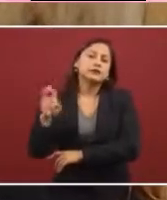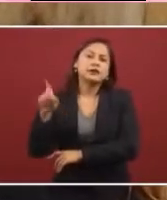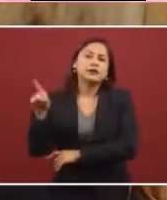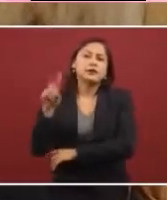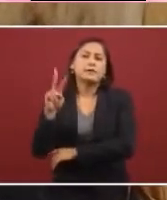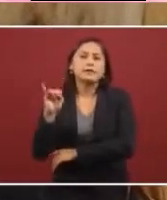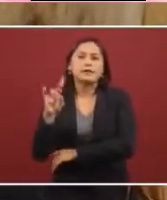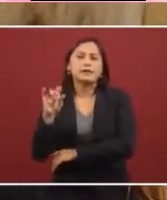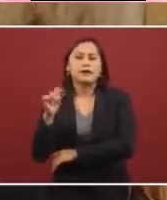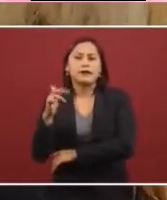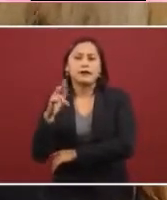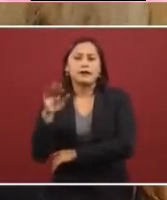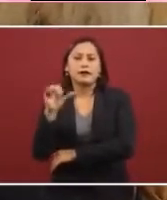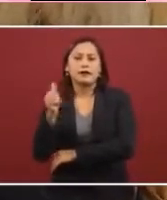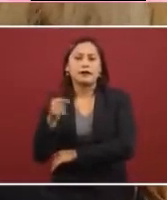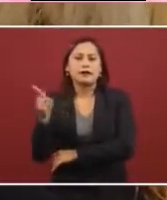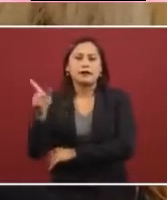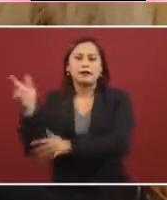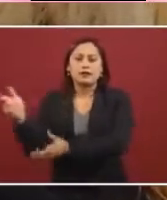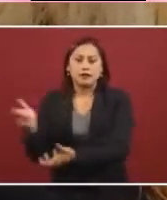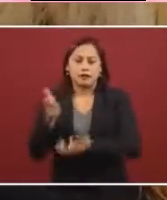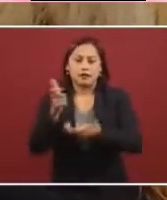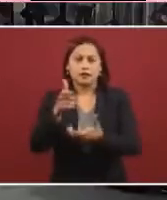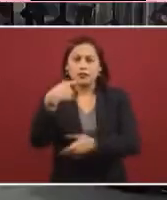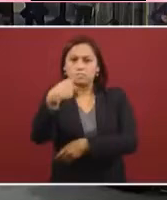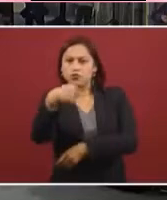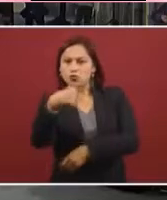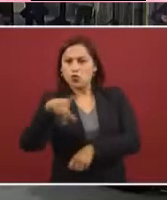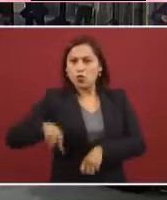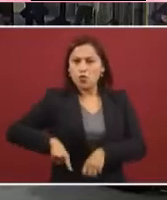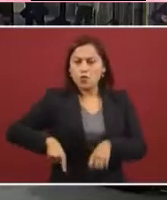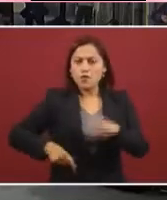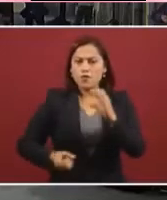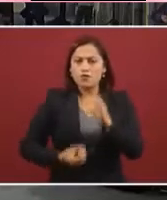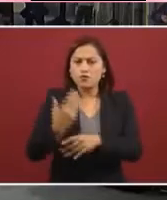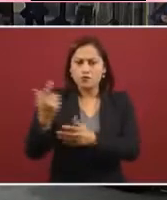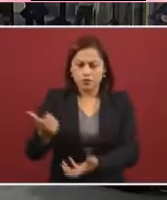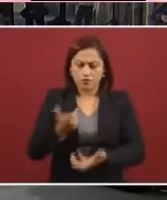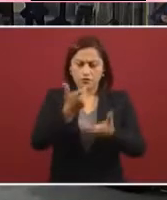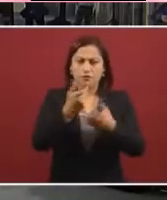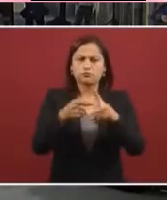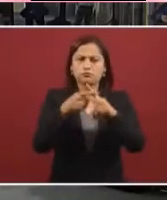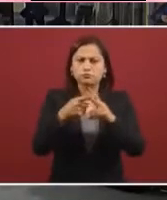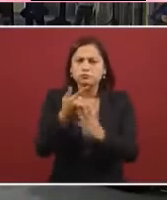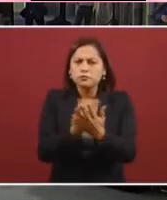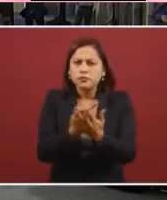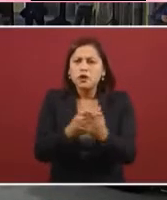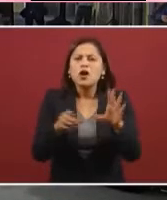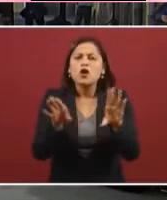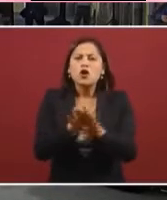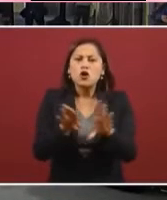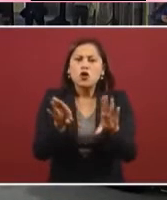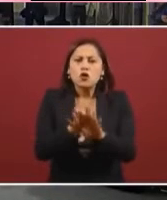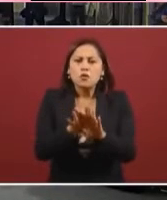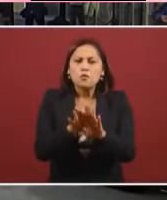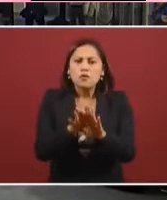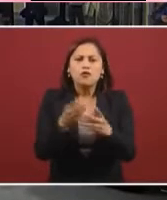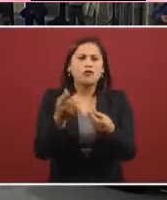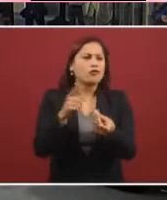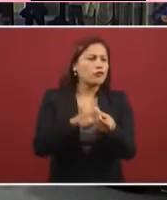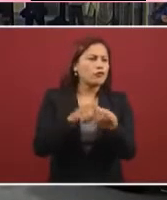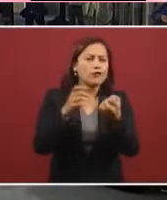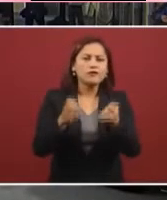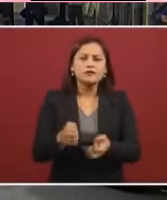you received or that he received? Where'd that money go? Because the people, obviously, that